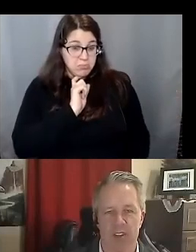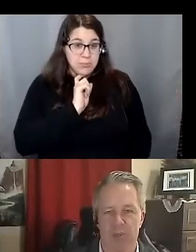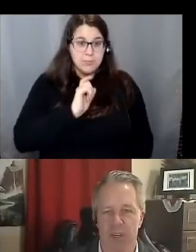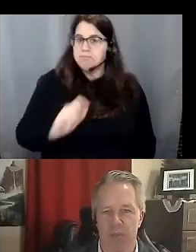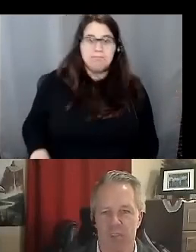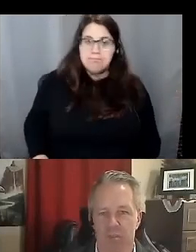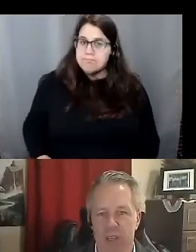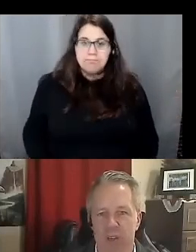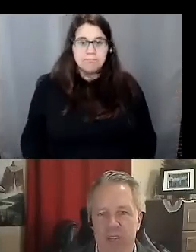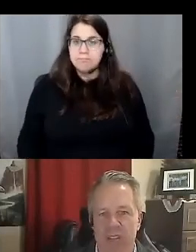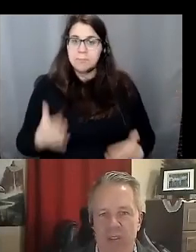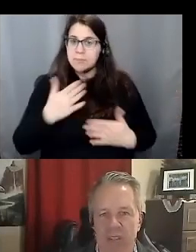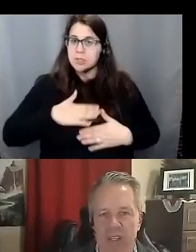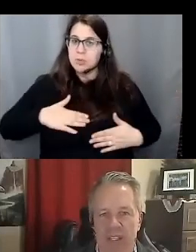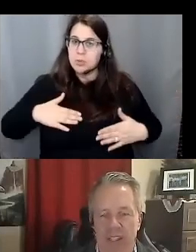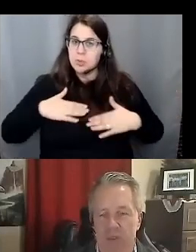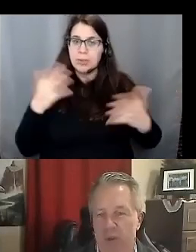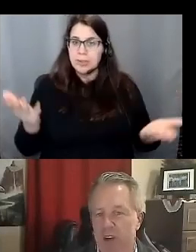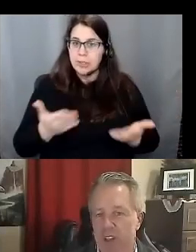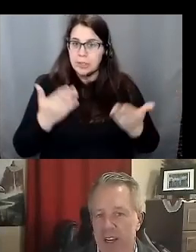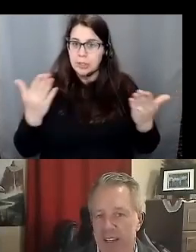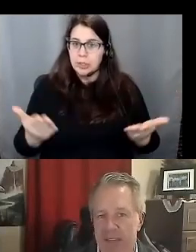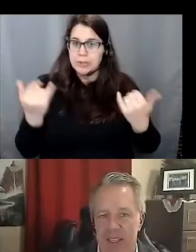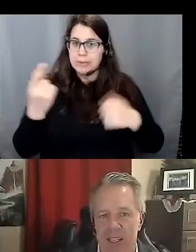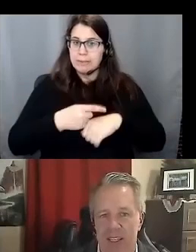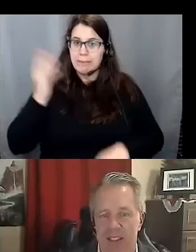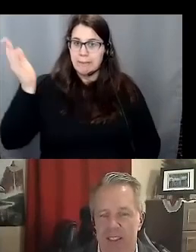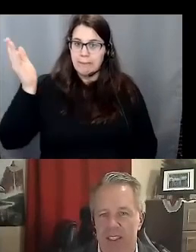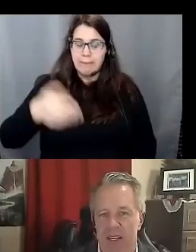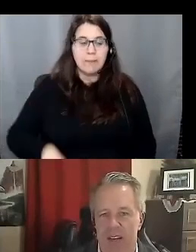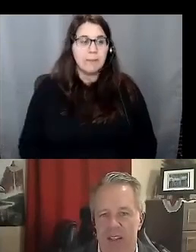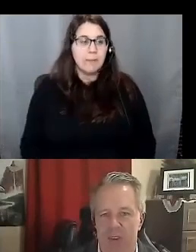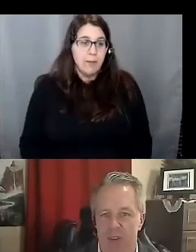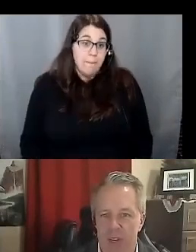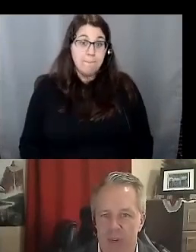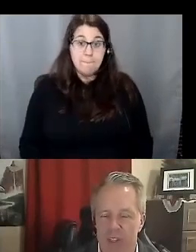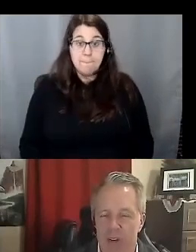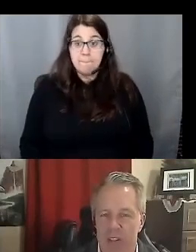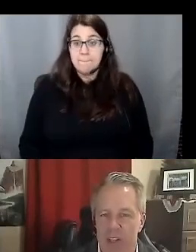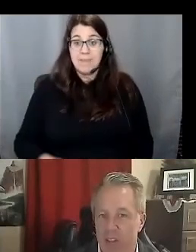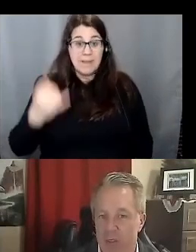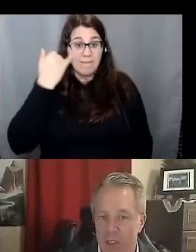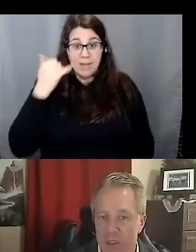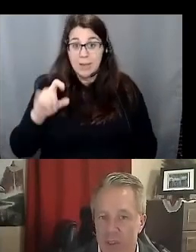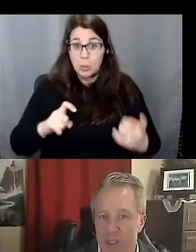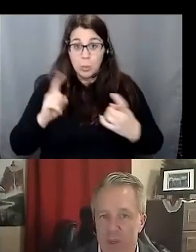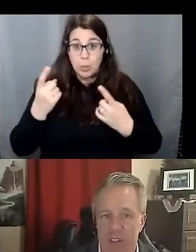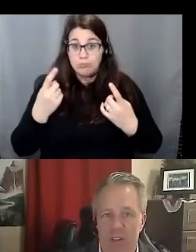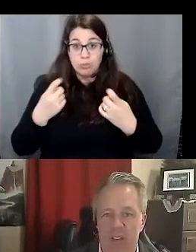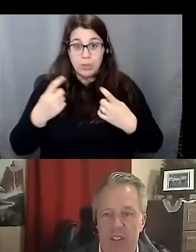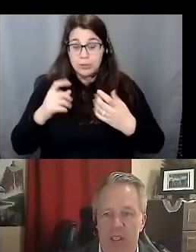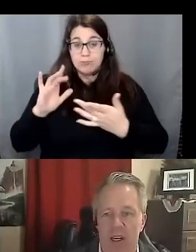No, it's just been a pleasure to be with you on this webinar today. And again, feel free to reach out to customer service with